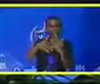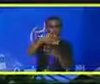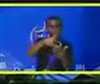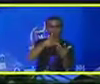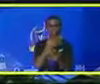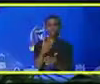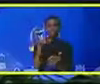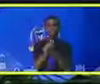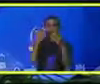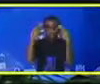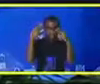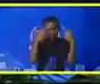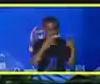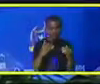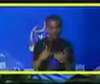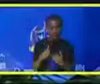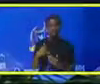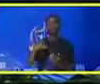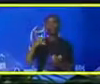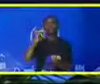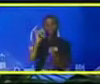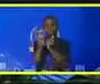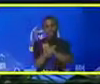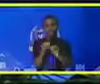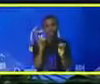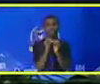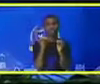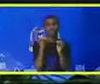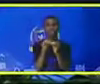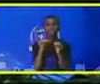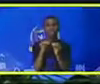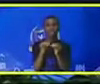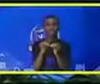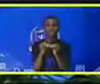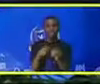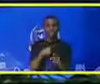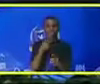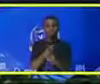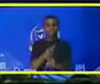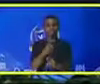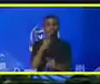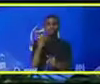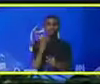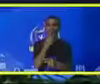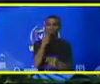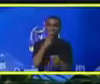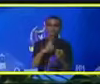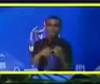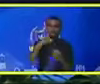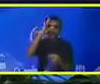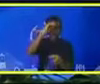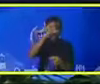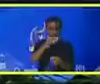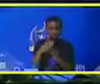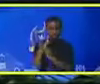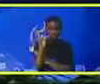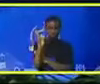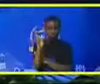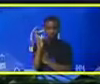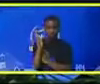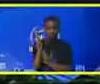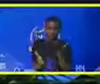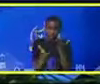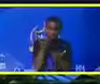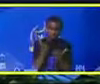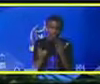there are restorations. Perhaps I'm speaking to a man of God. Perhaps I'm speaking to someone who, like